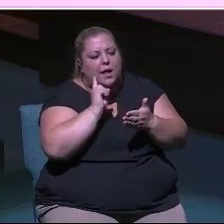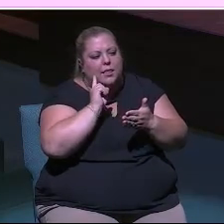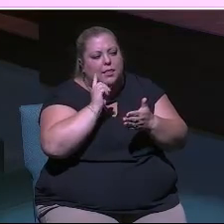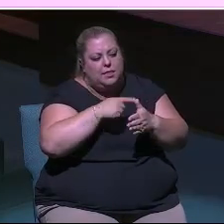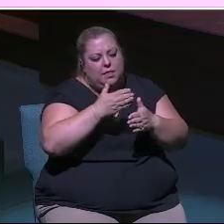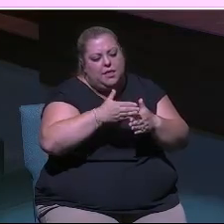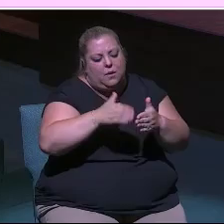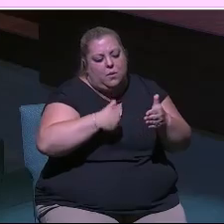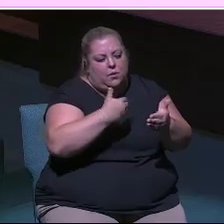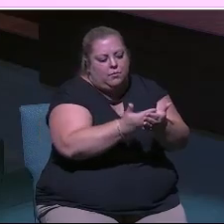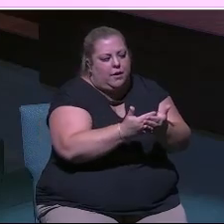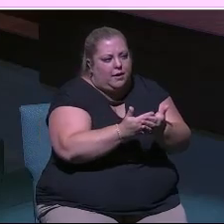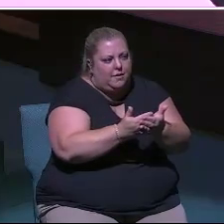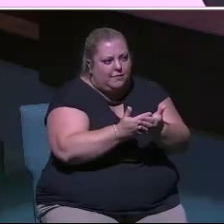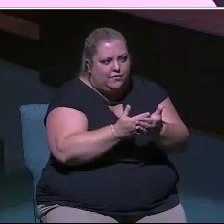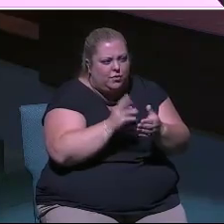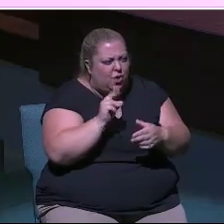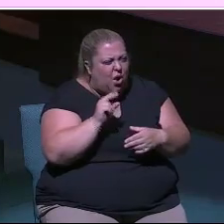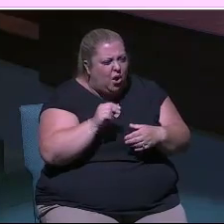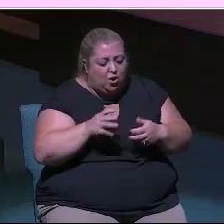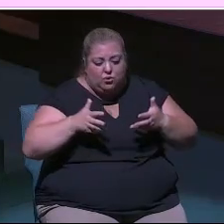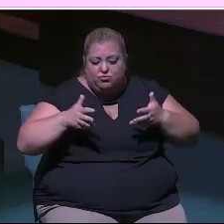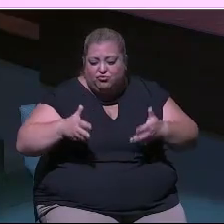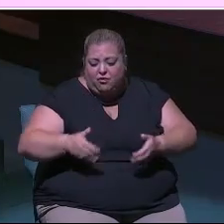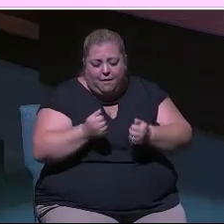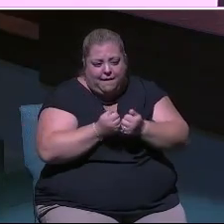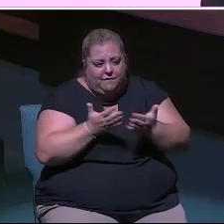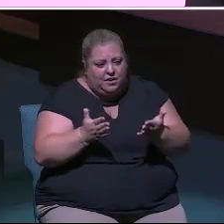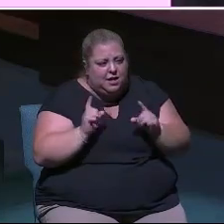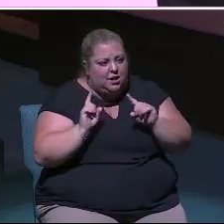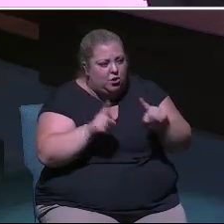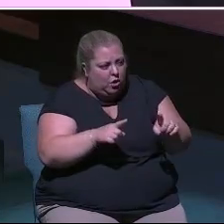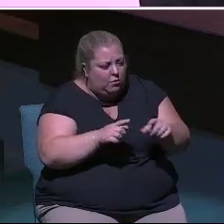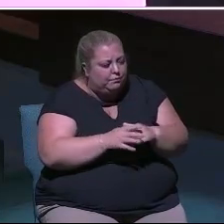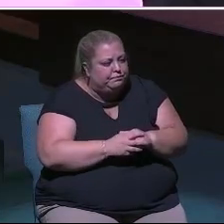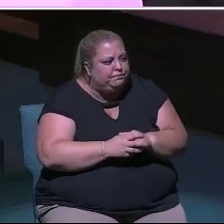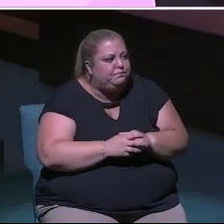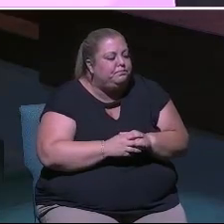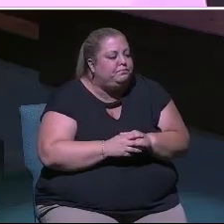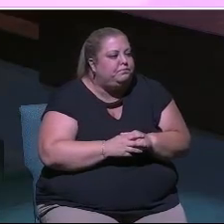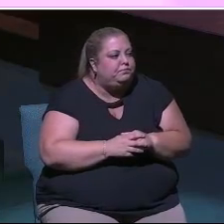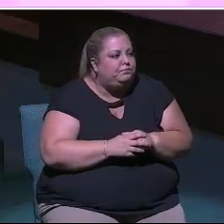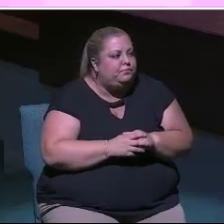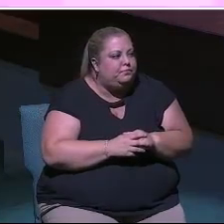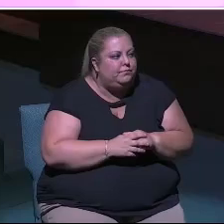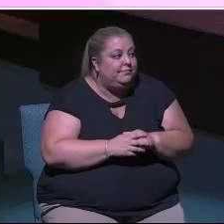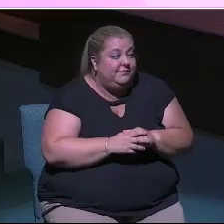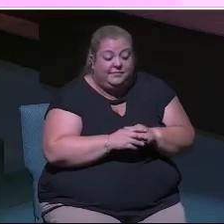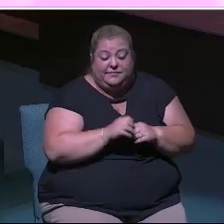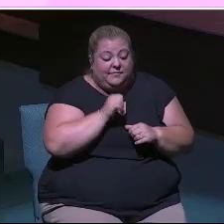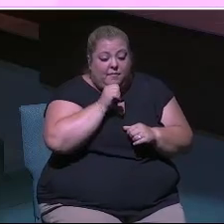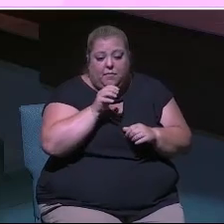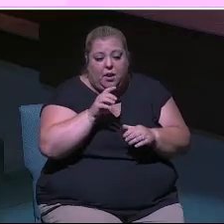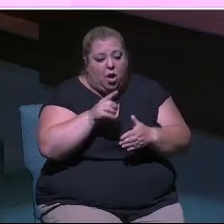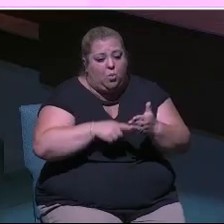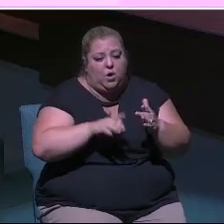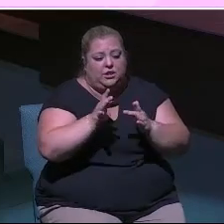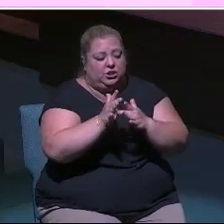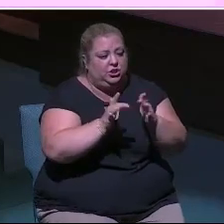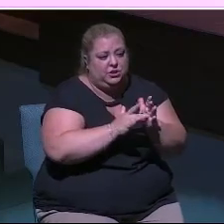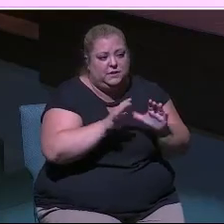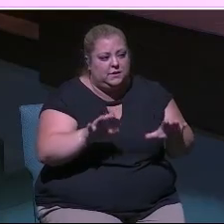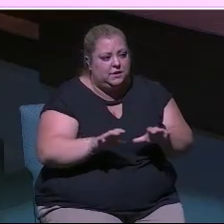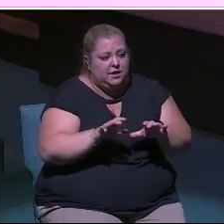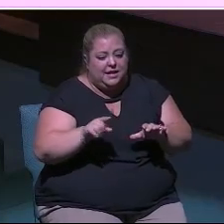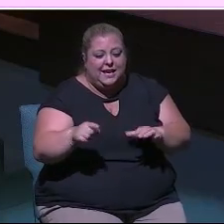do? You drop everything and you go. It's not what Jesus does. The Bible says he